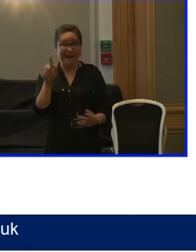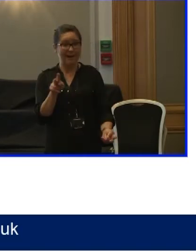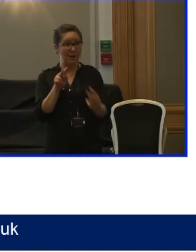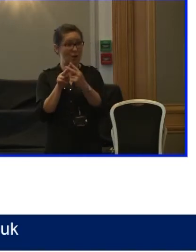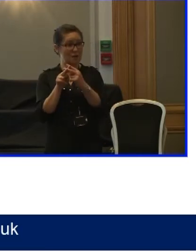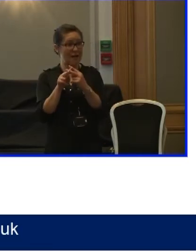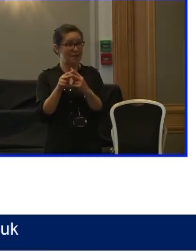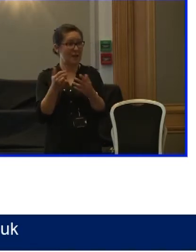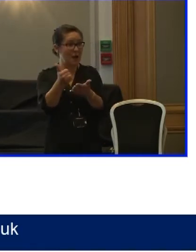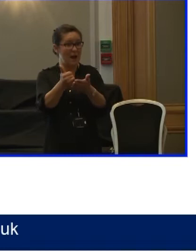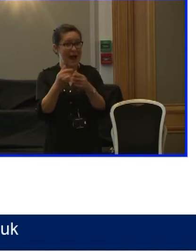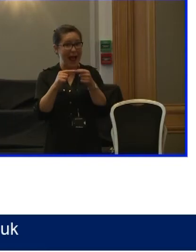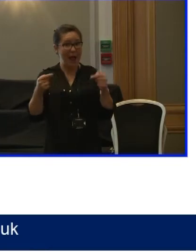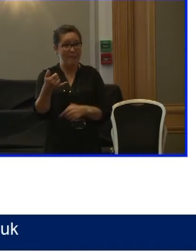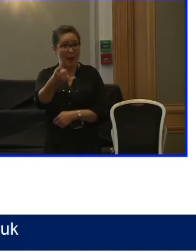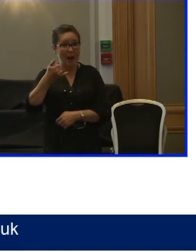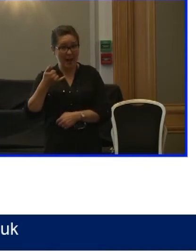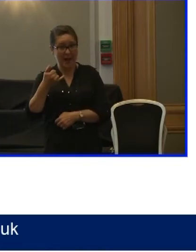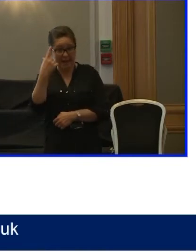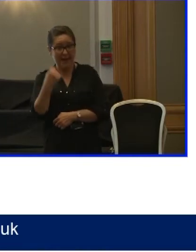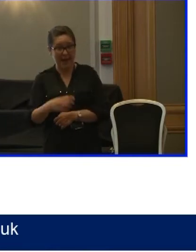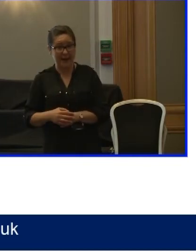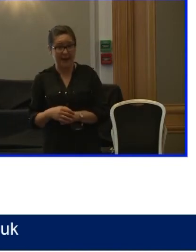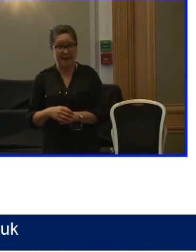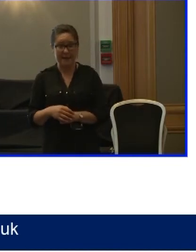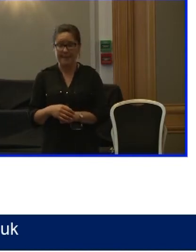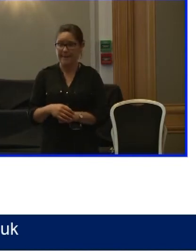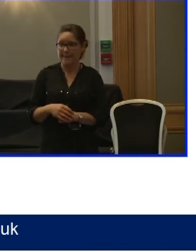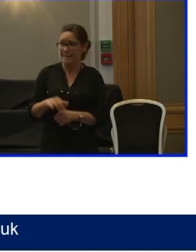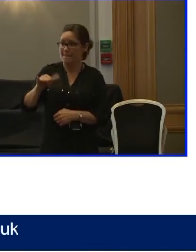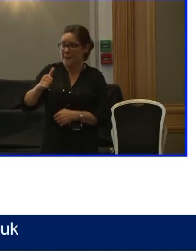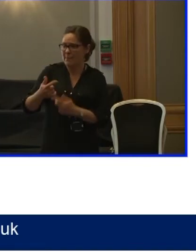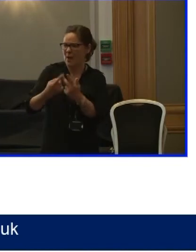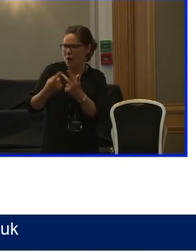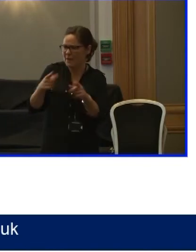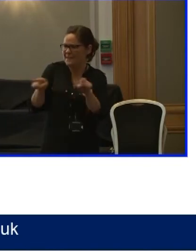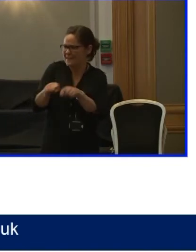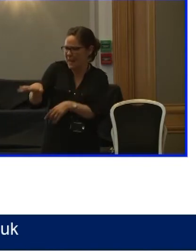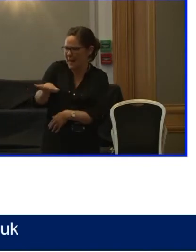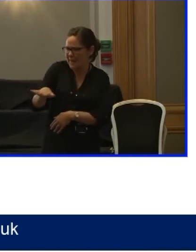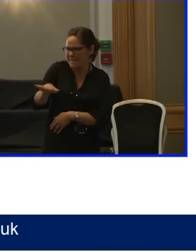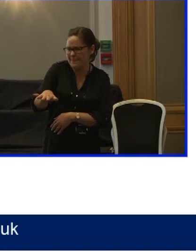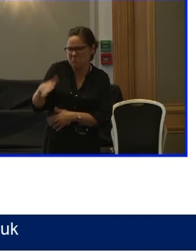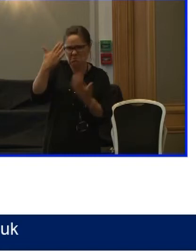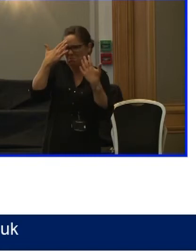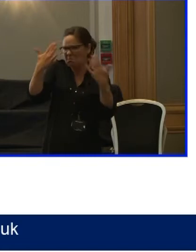chat of somebody who not only is in the same situation, but also has the information to be able for them to take